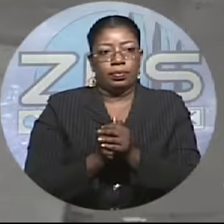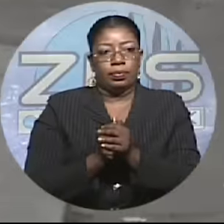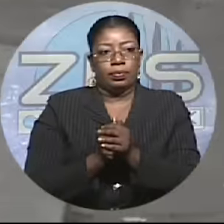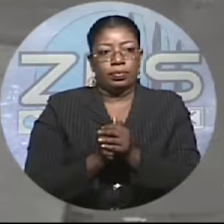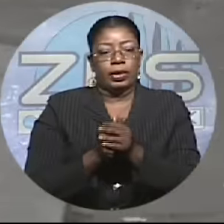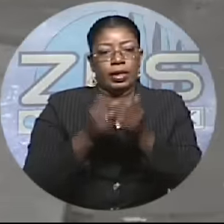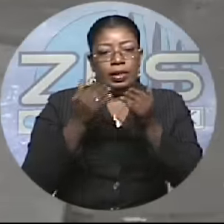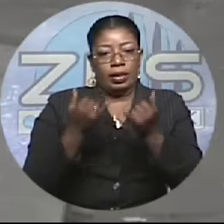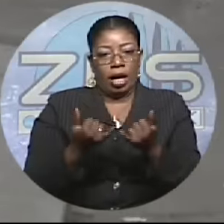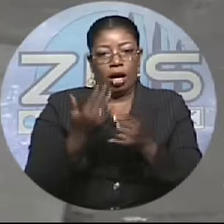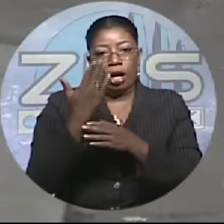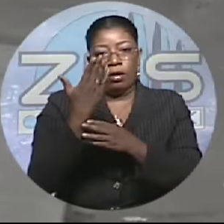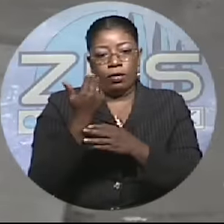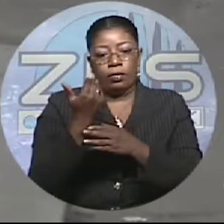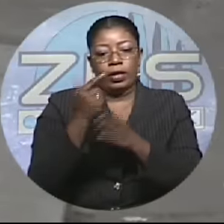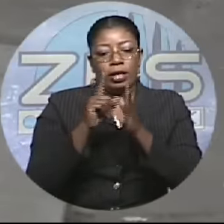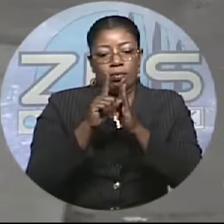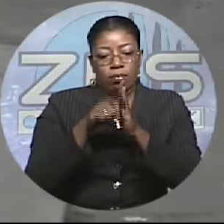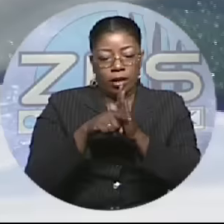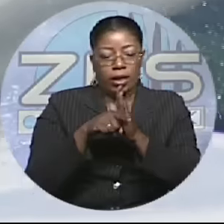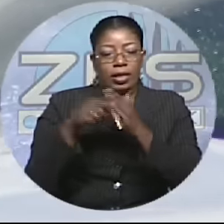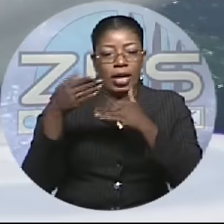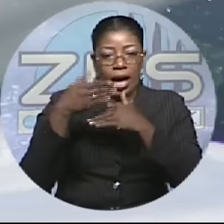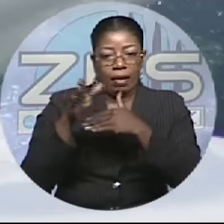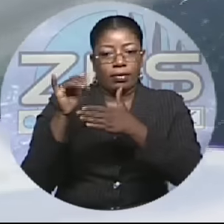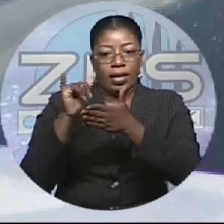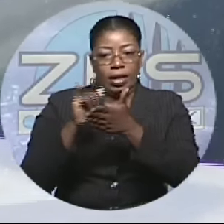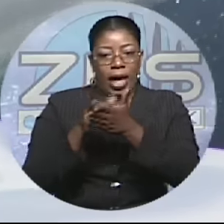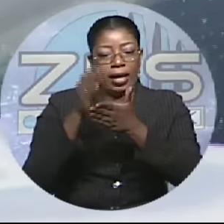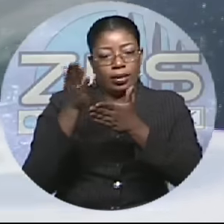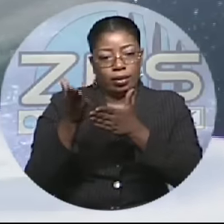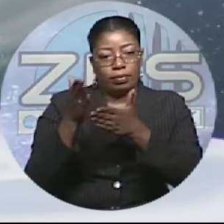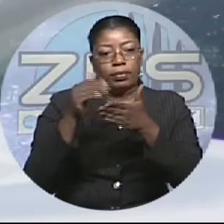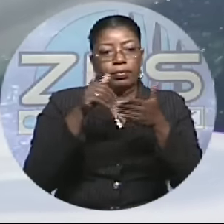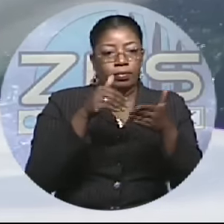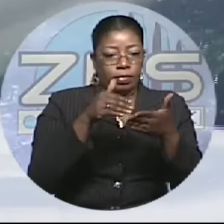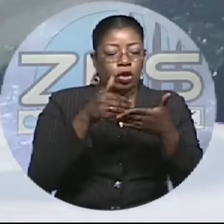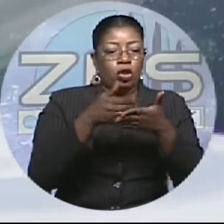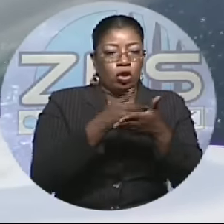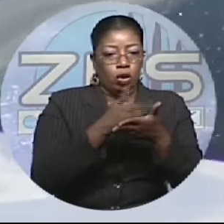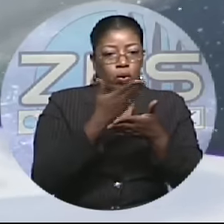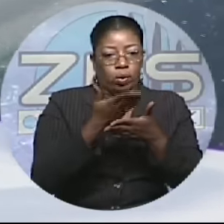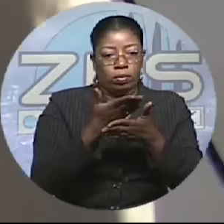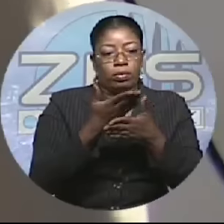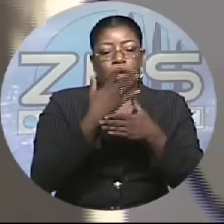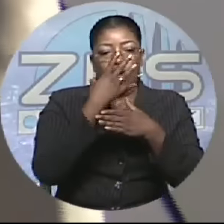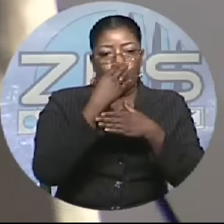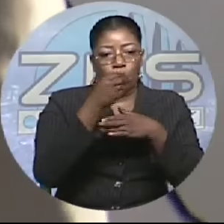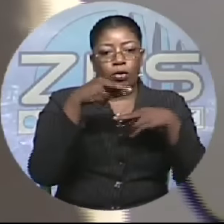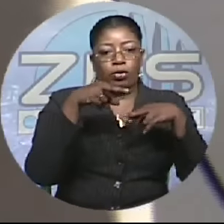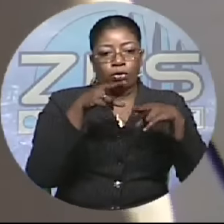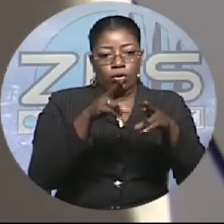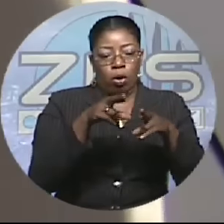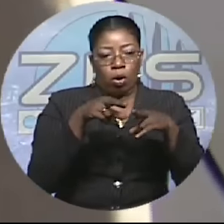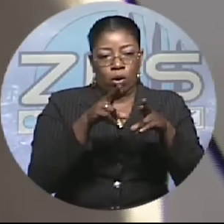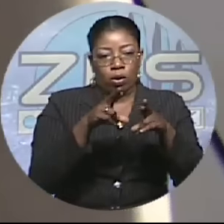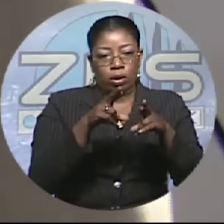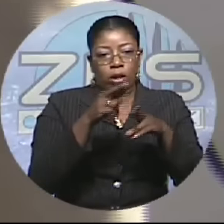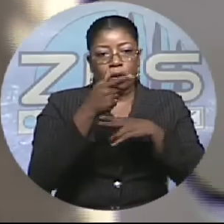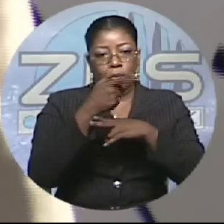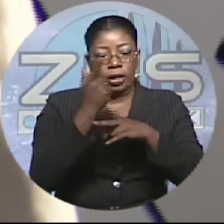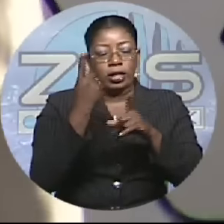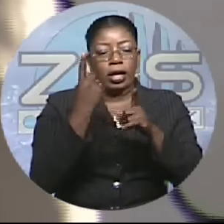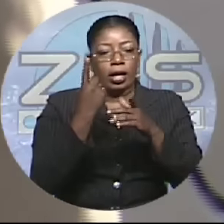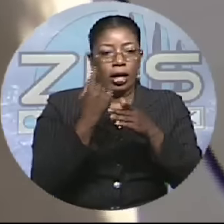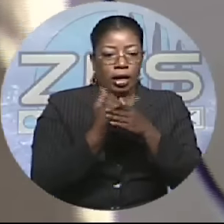Now, less than 15 minutes after police wrapped up their initial investigation into that homicide, they were called to the Wolf Road area, where a police-involved shooting literally